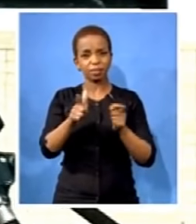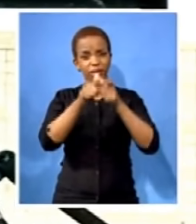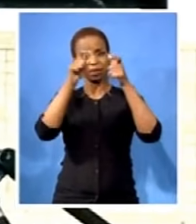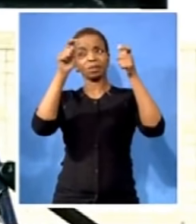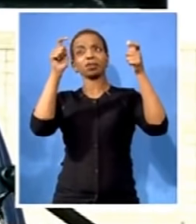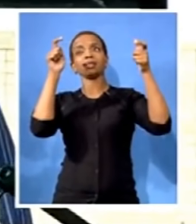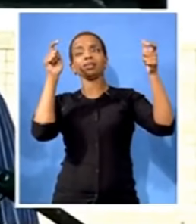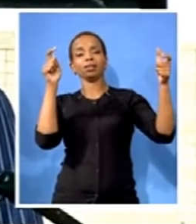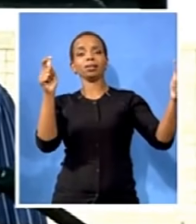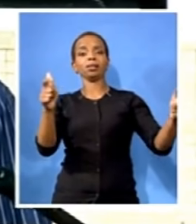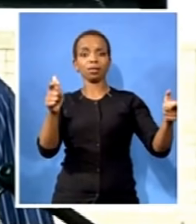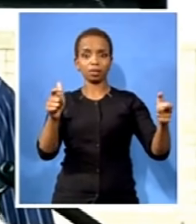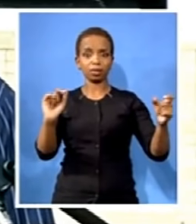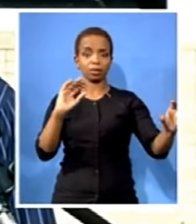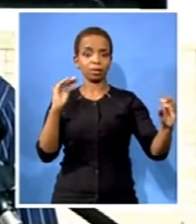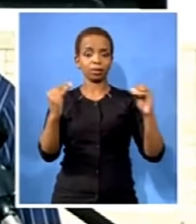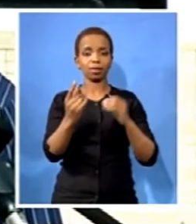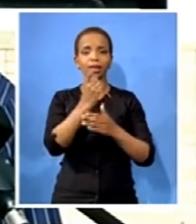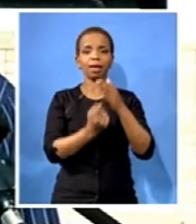to address this.